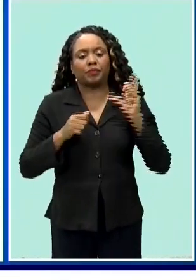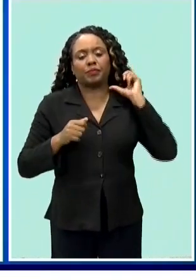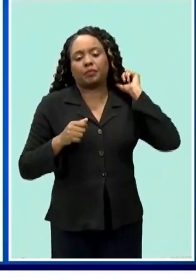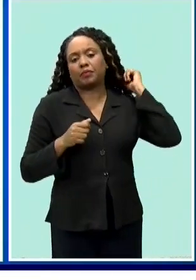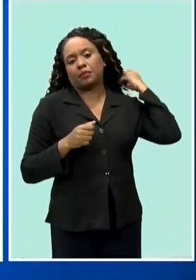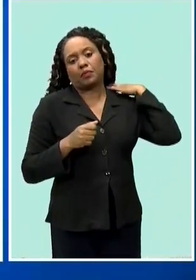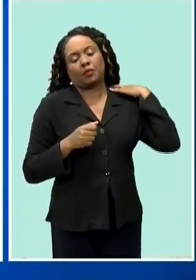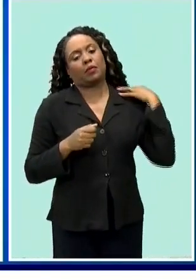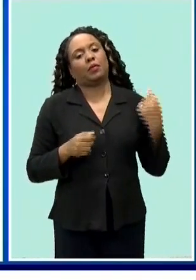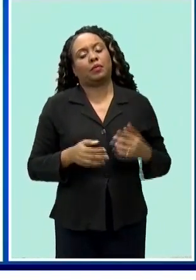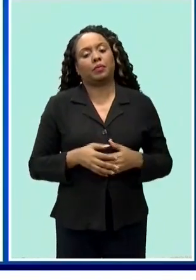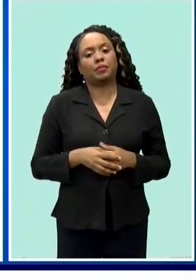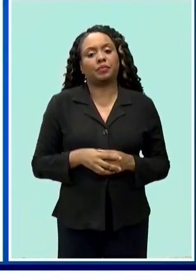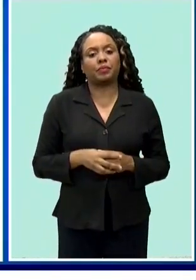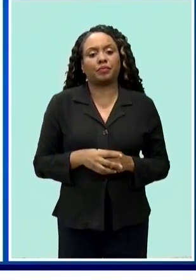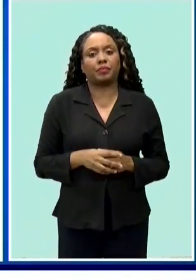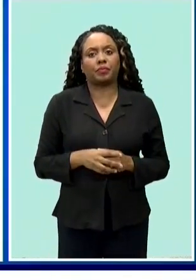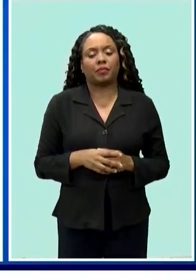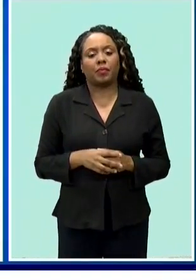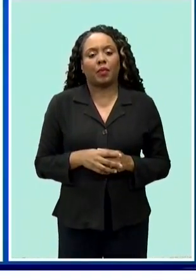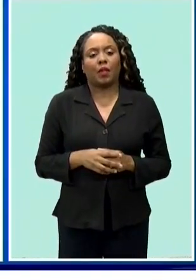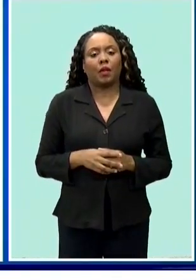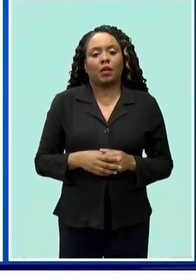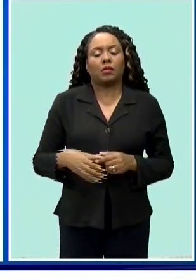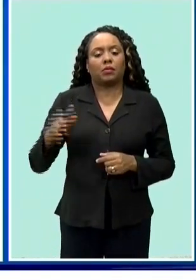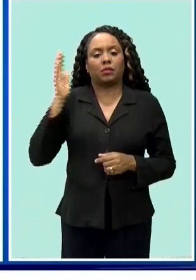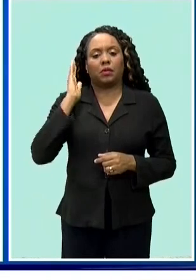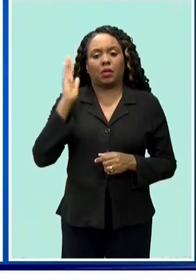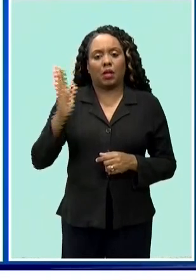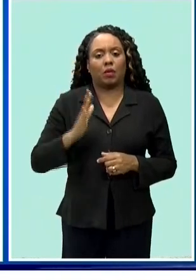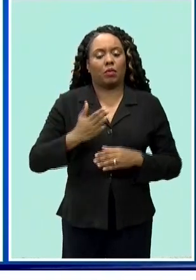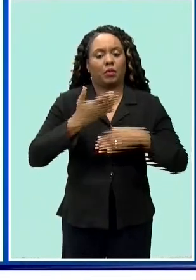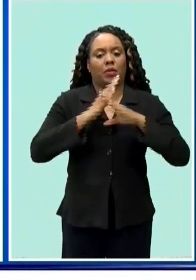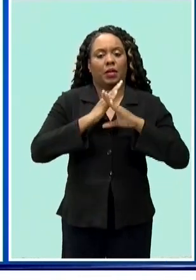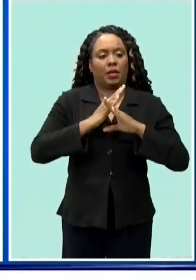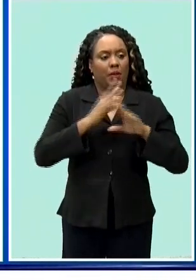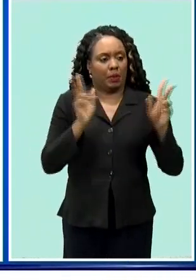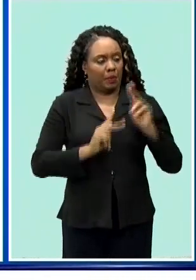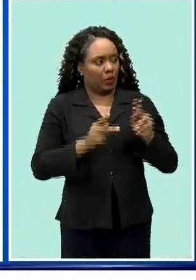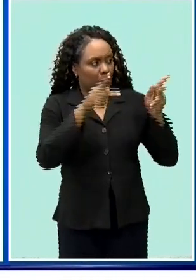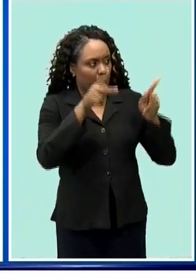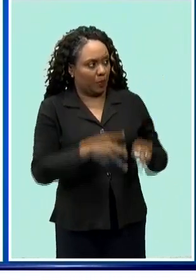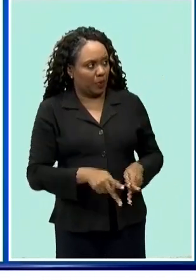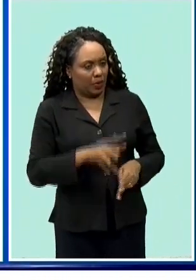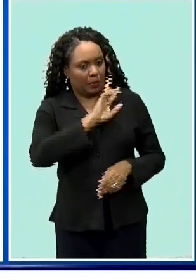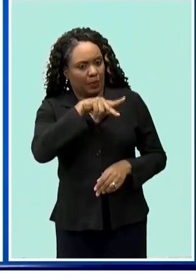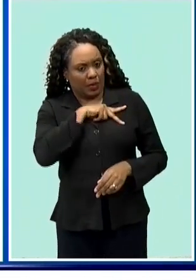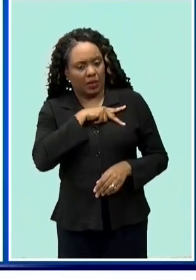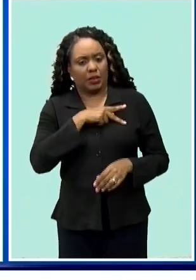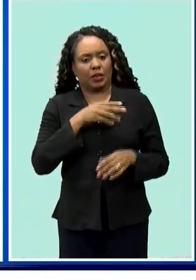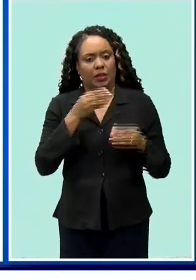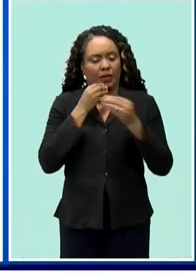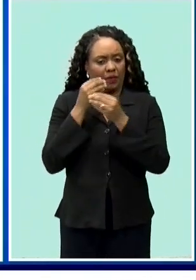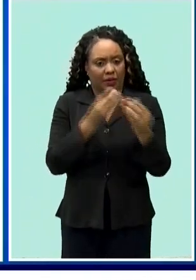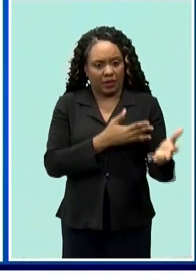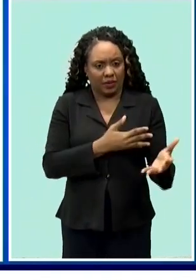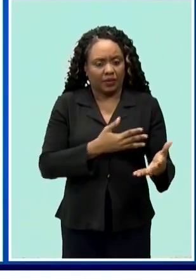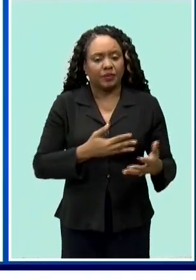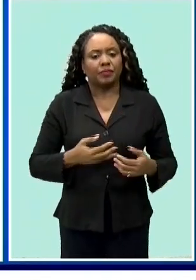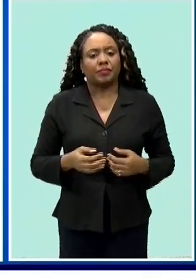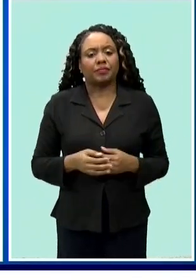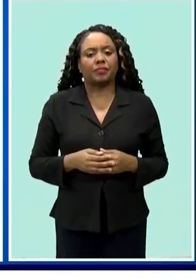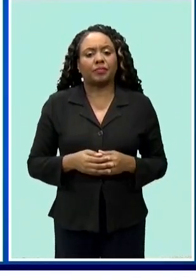the collection, use and disclosure of individuals' personal data by organizations in a manner